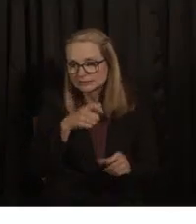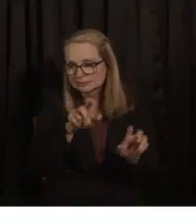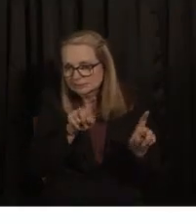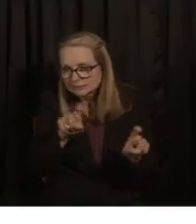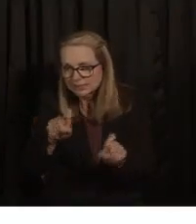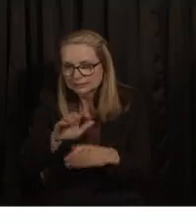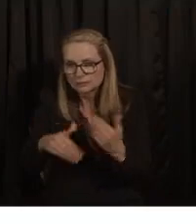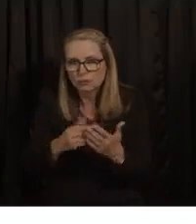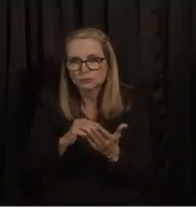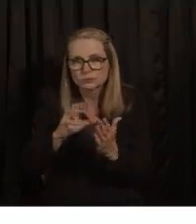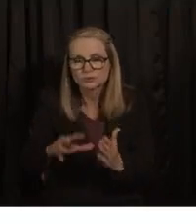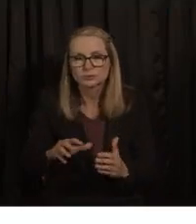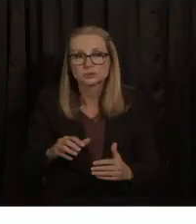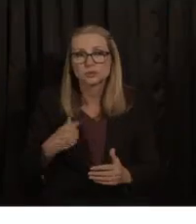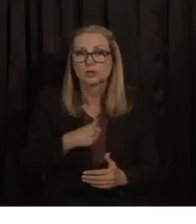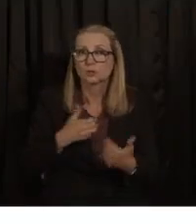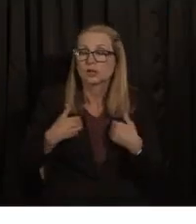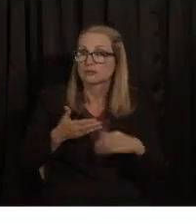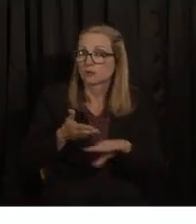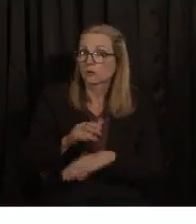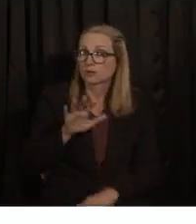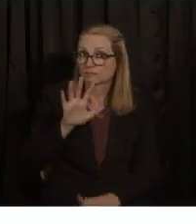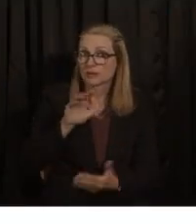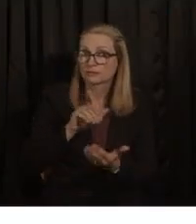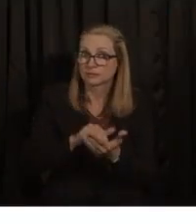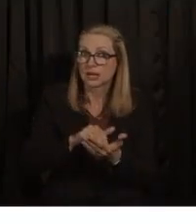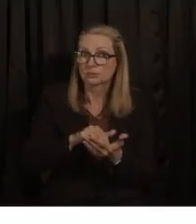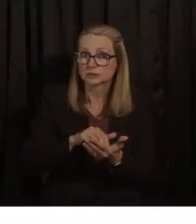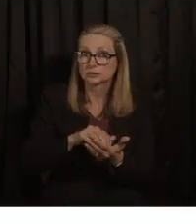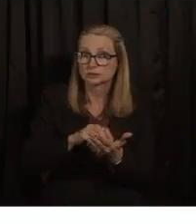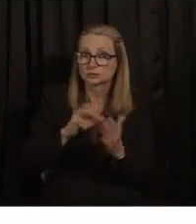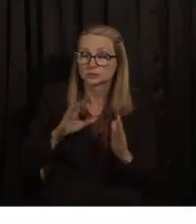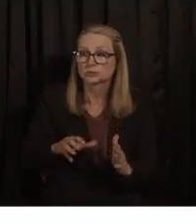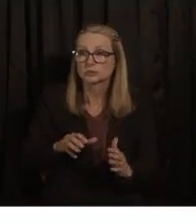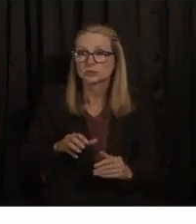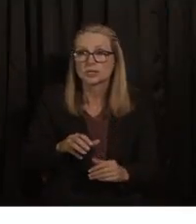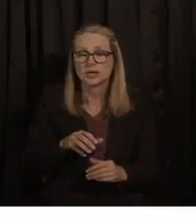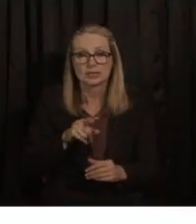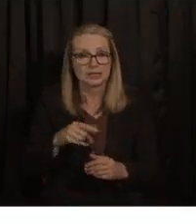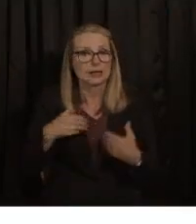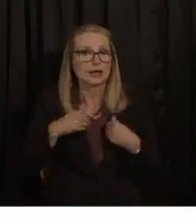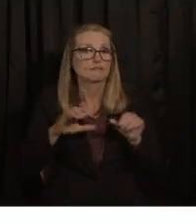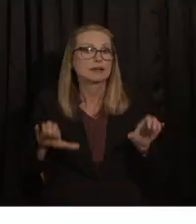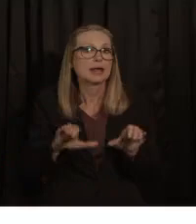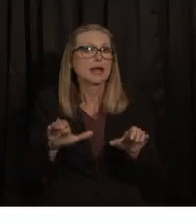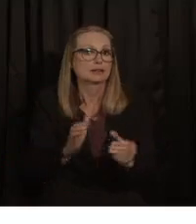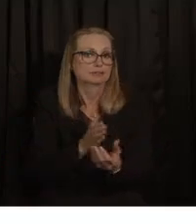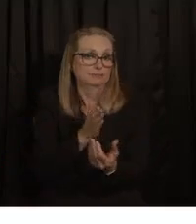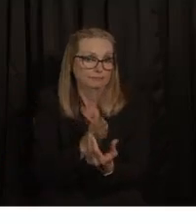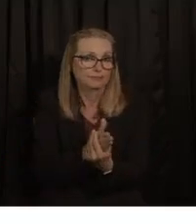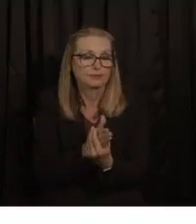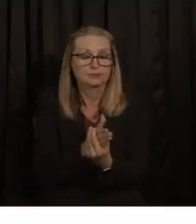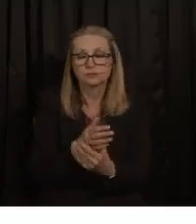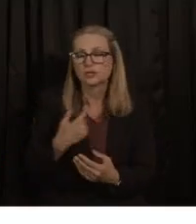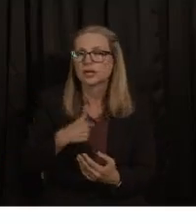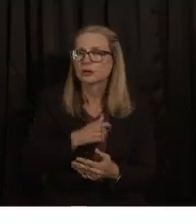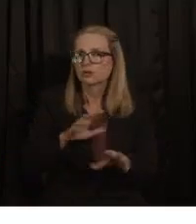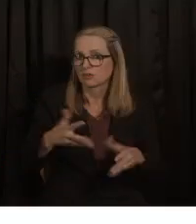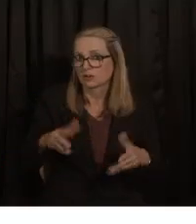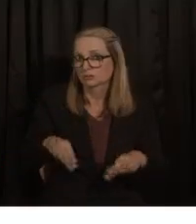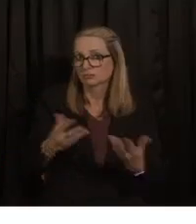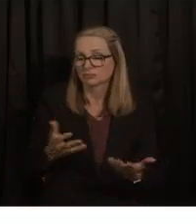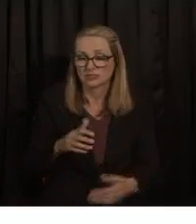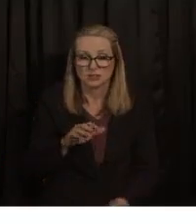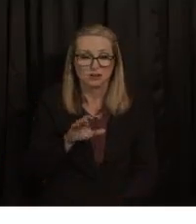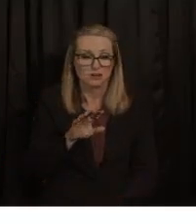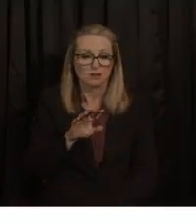We currently have over 5,000 students that have active consent on file. We have administered close to